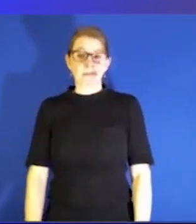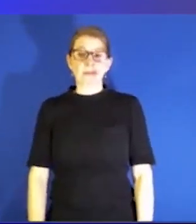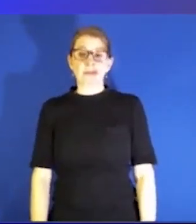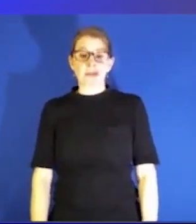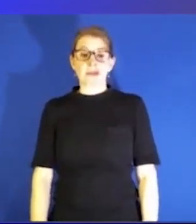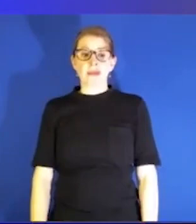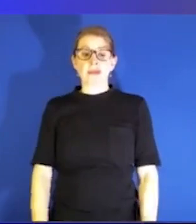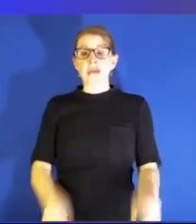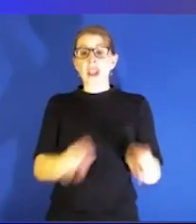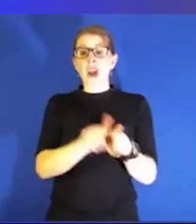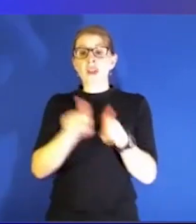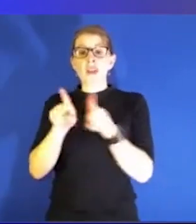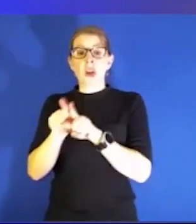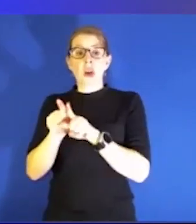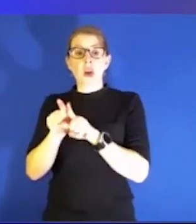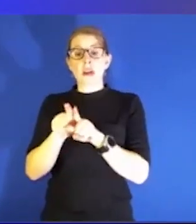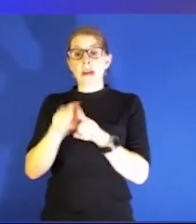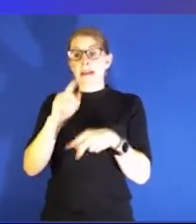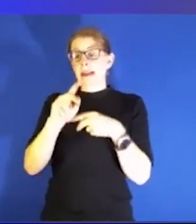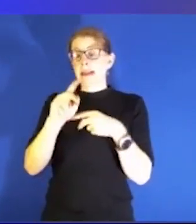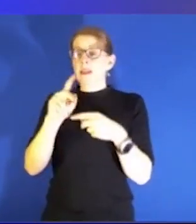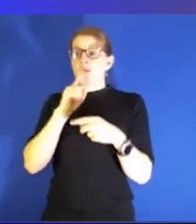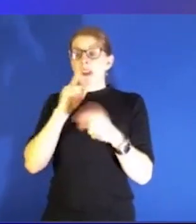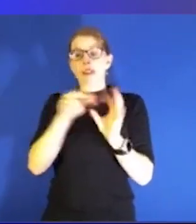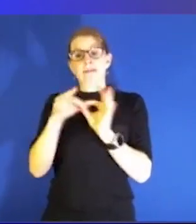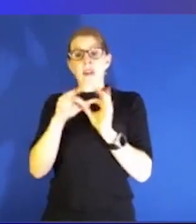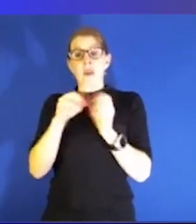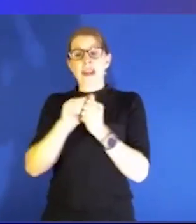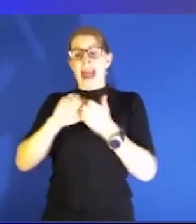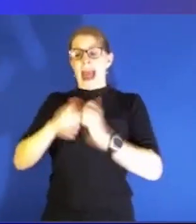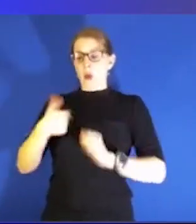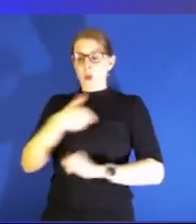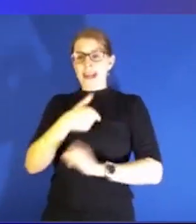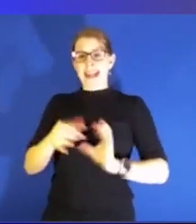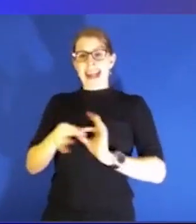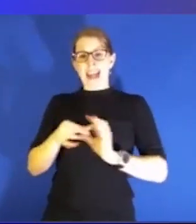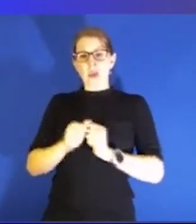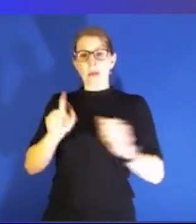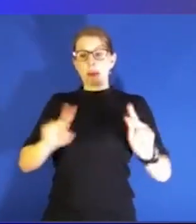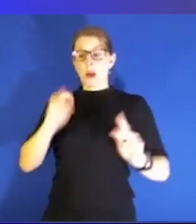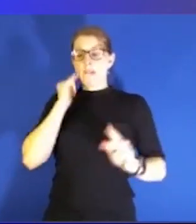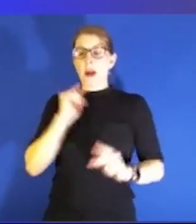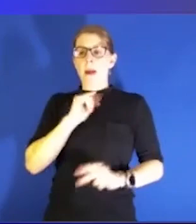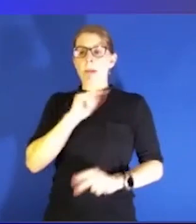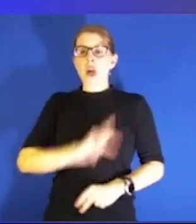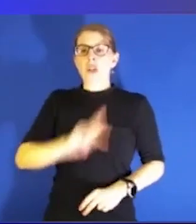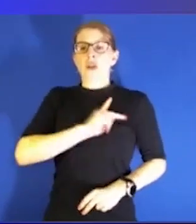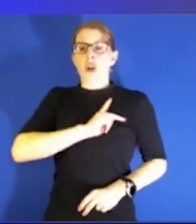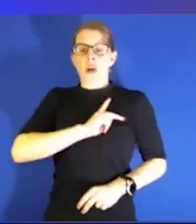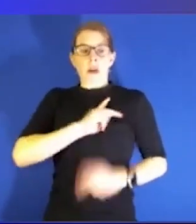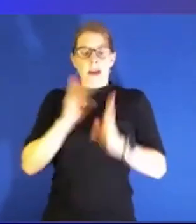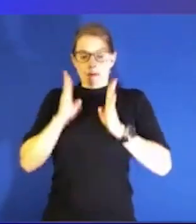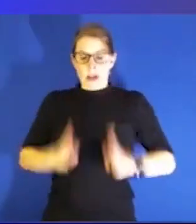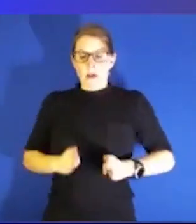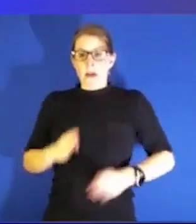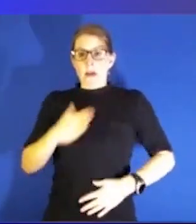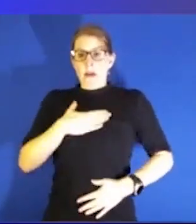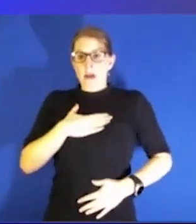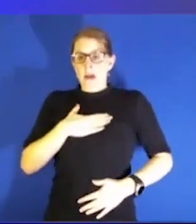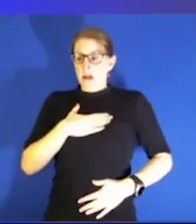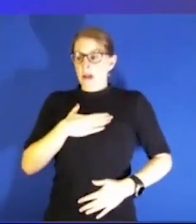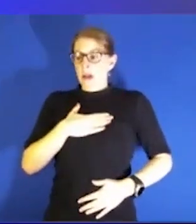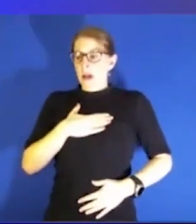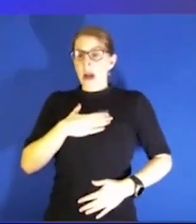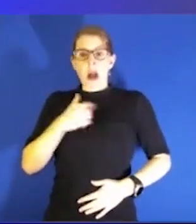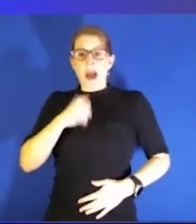also that kind of ties into then how do we connect with people, right? If it's so personal and individual, then we have a tendency to say, well, I don't understand this